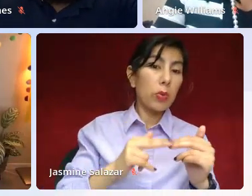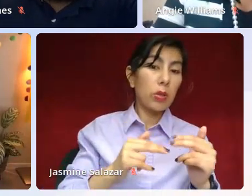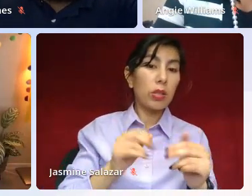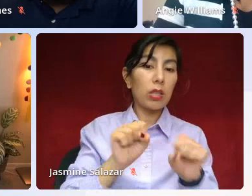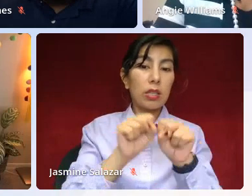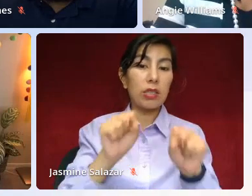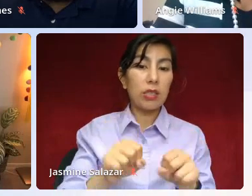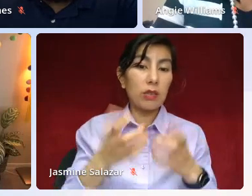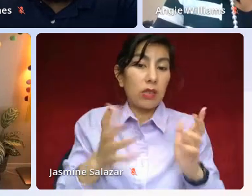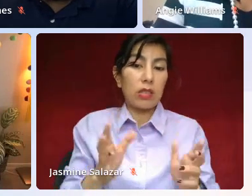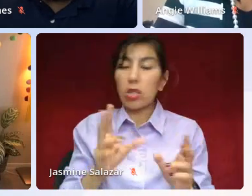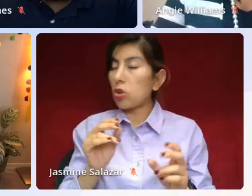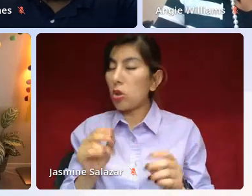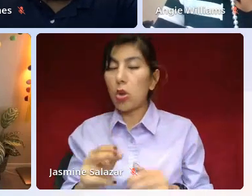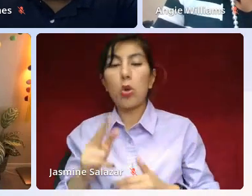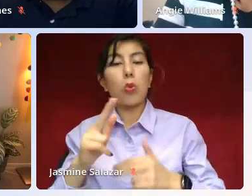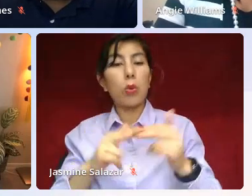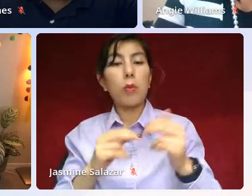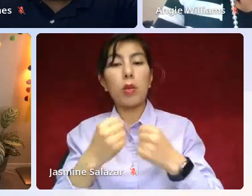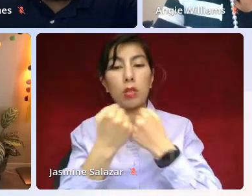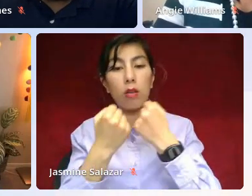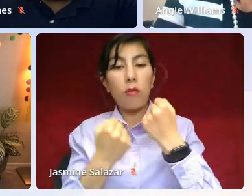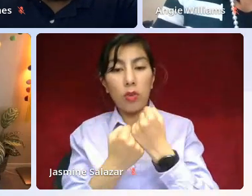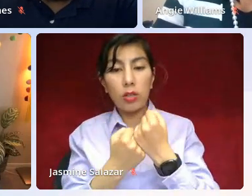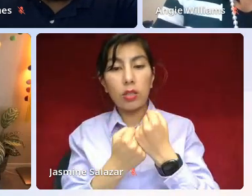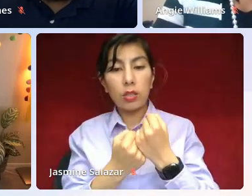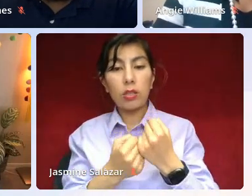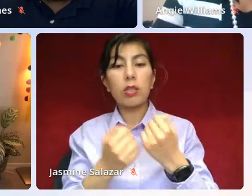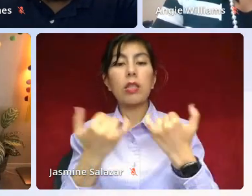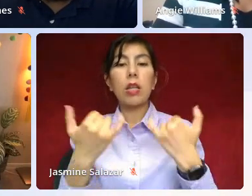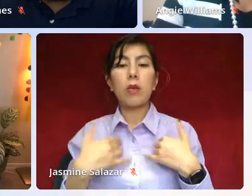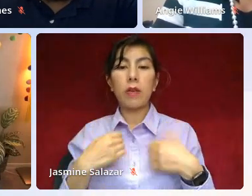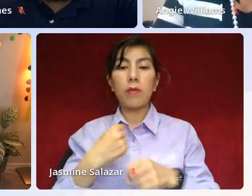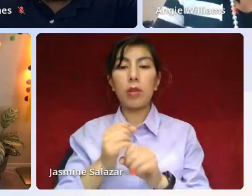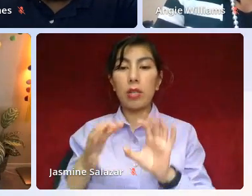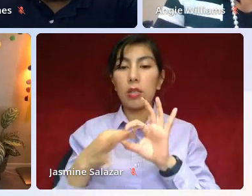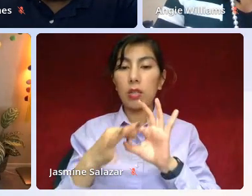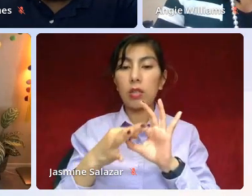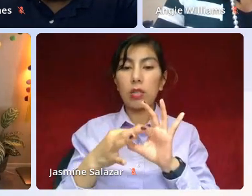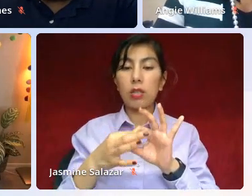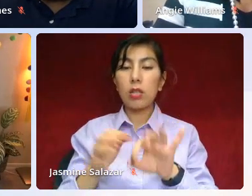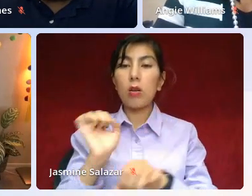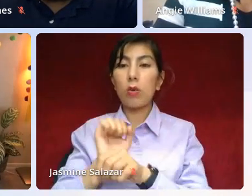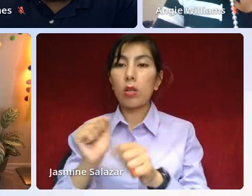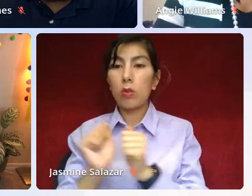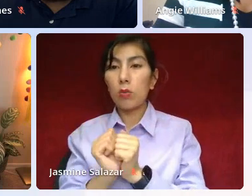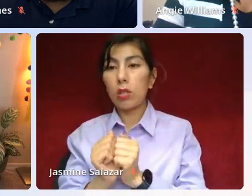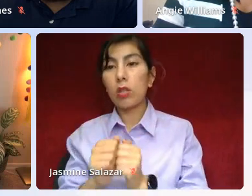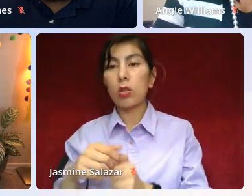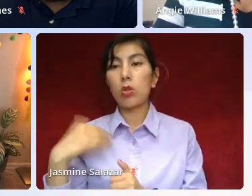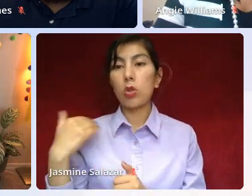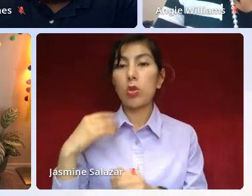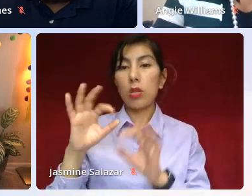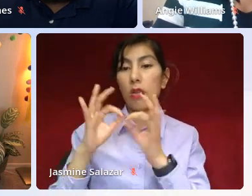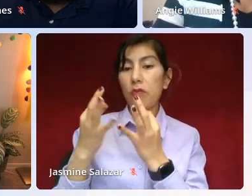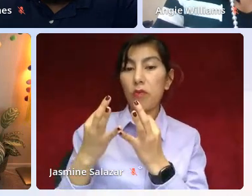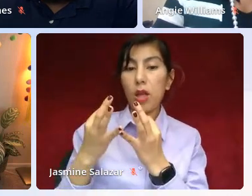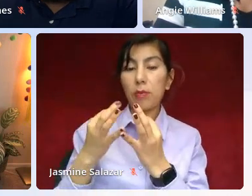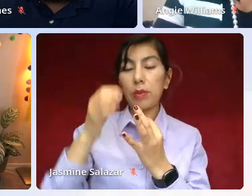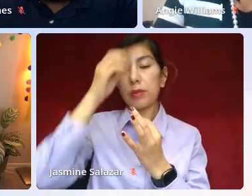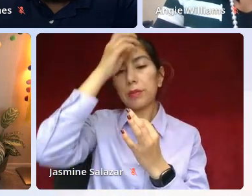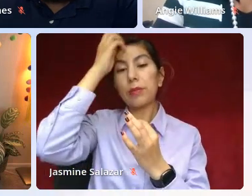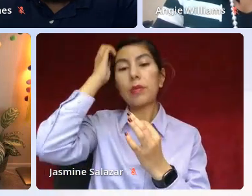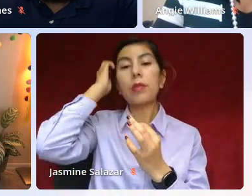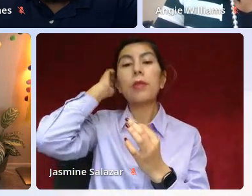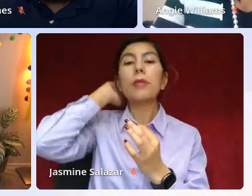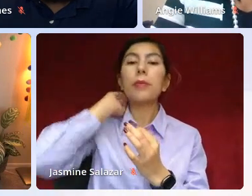built some foundation. We've now made these connections. We're working with youth and family. The idea that Raquel, that you just laid out about